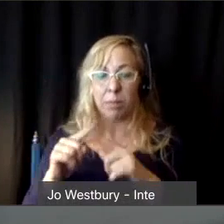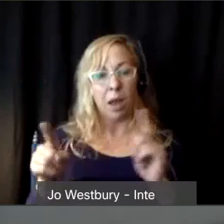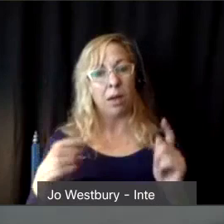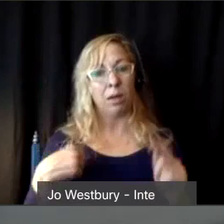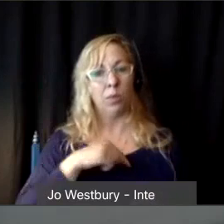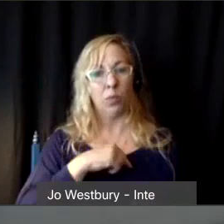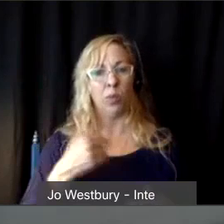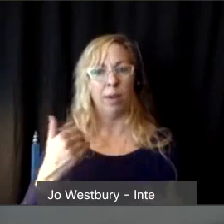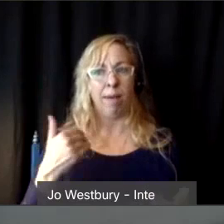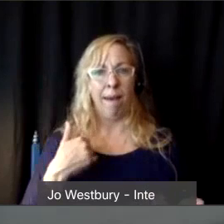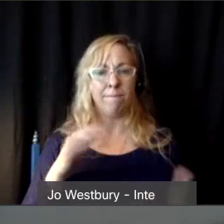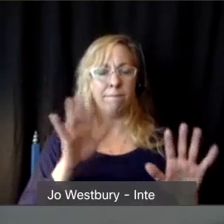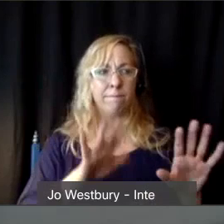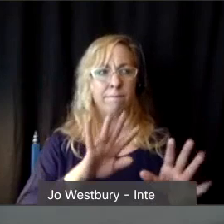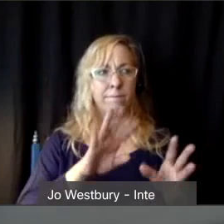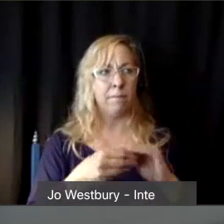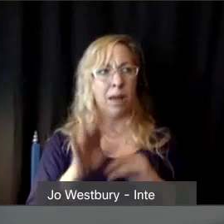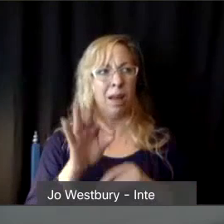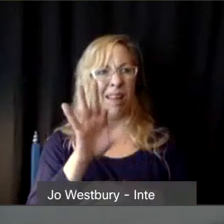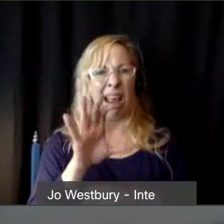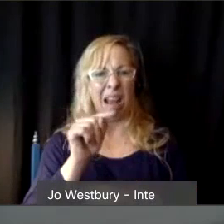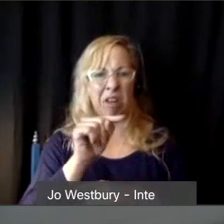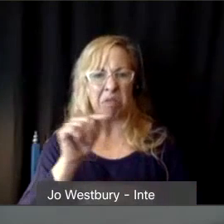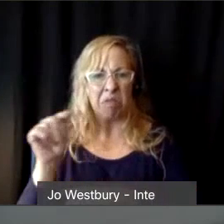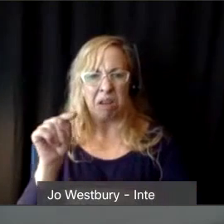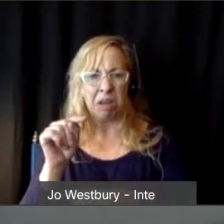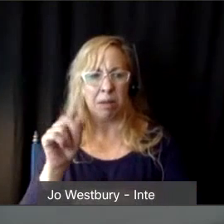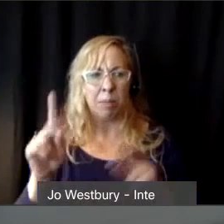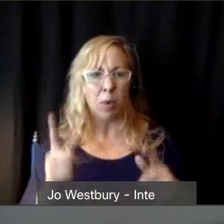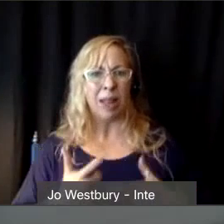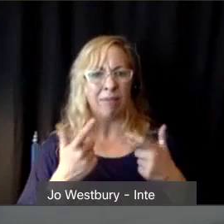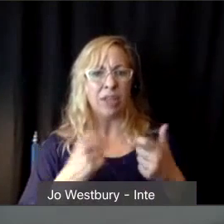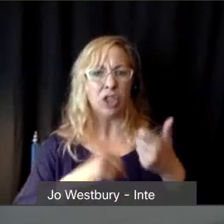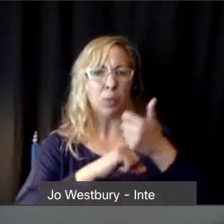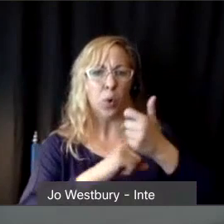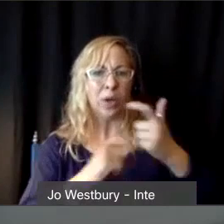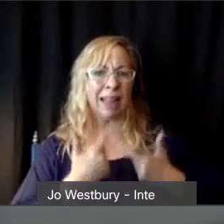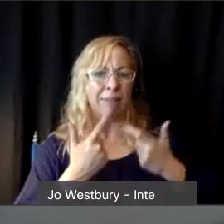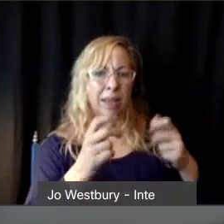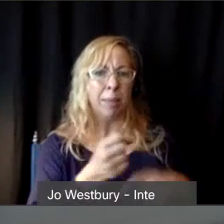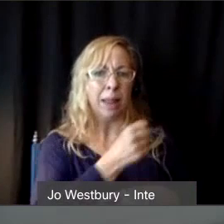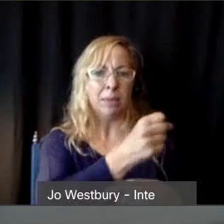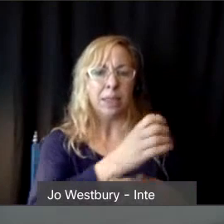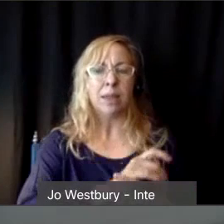I have those numbers right here, 900 and some people who live in supported living placements.